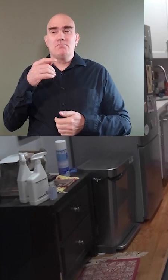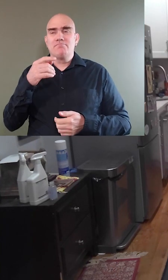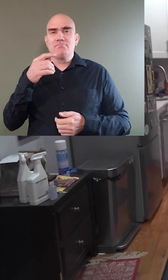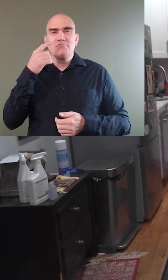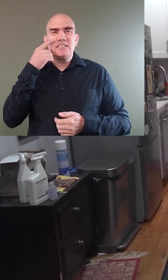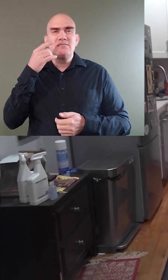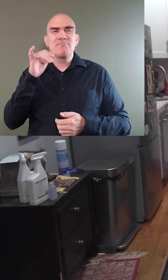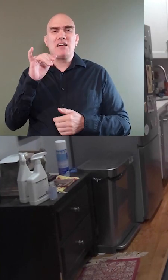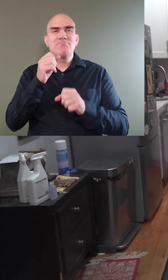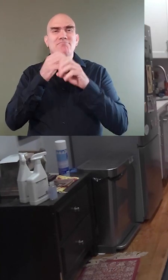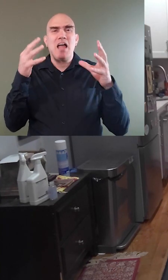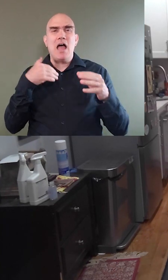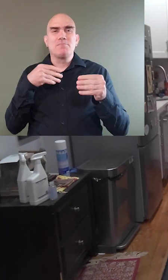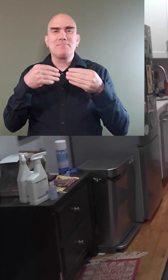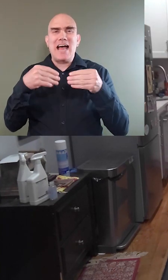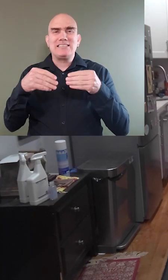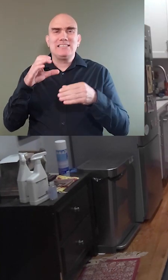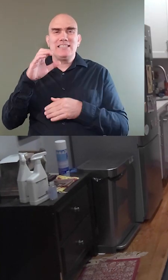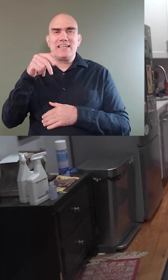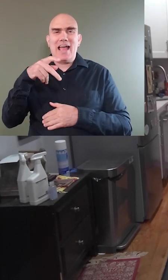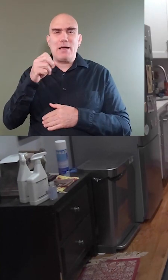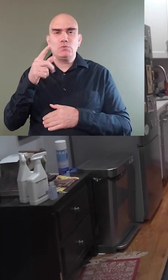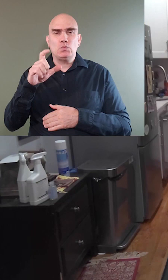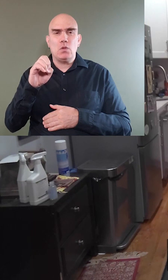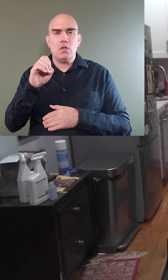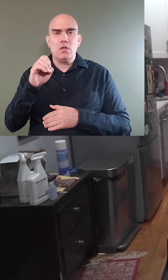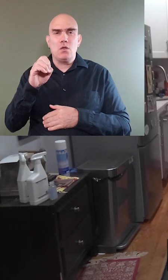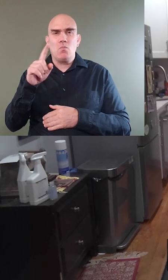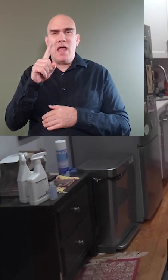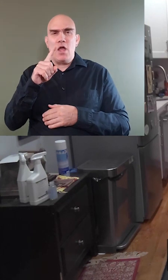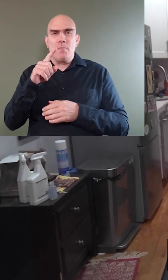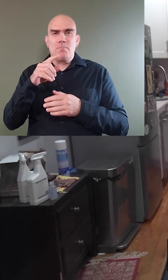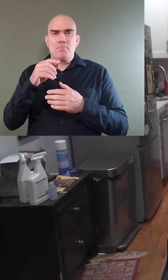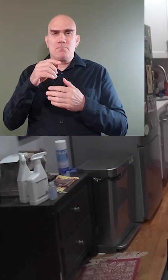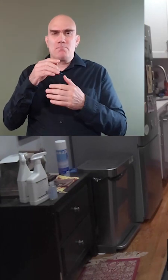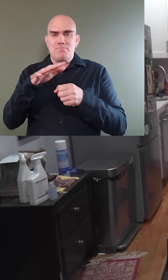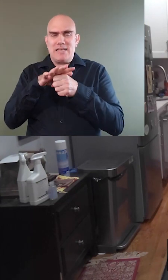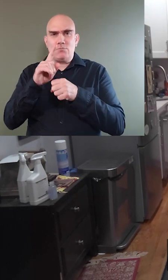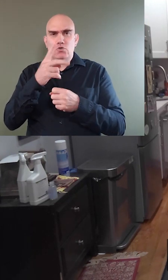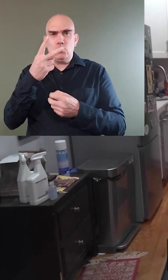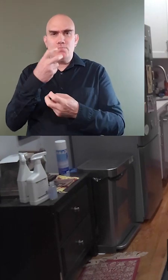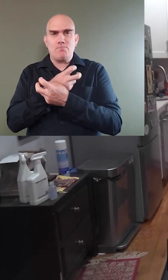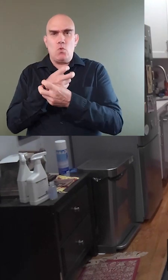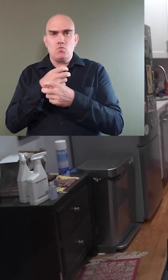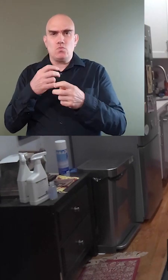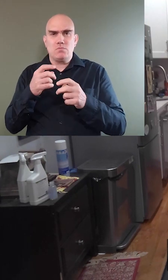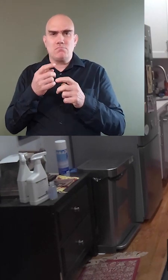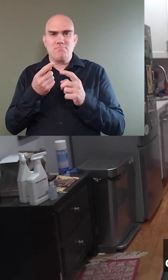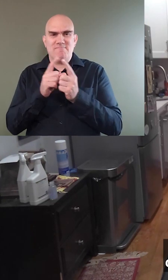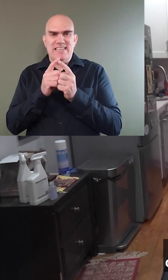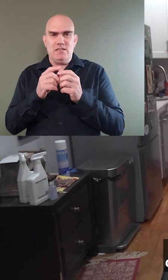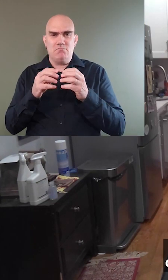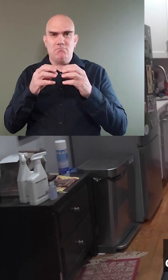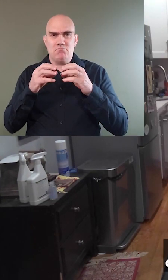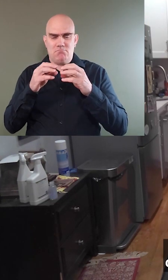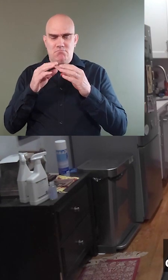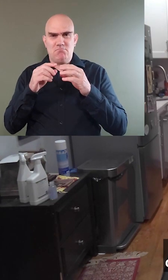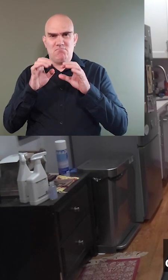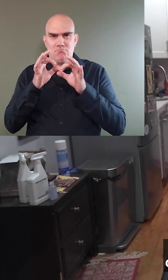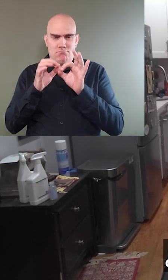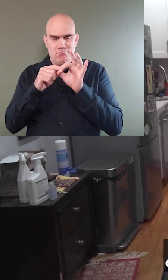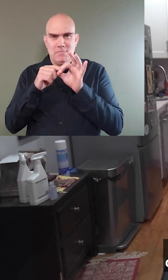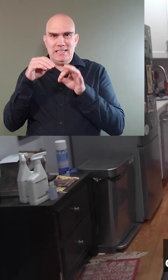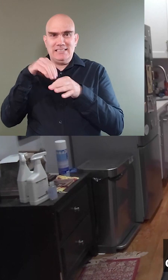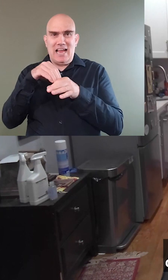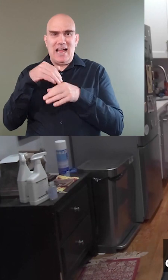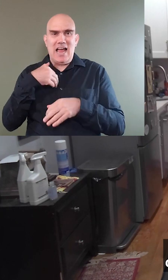you have a little plastic capsule around the place where the 2 bones meet. And inside that